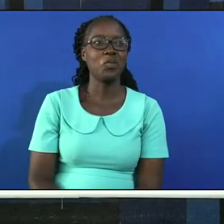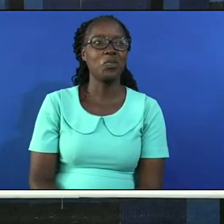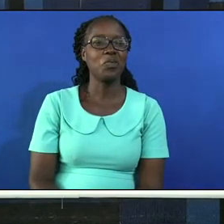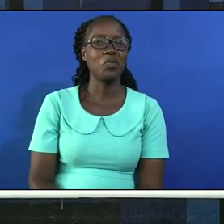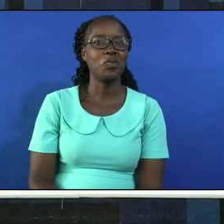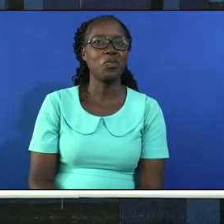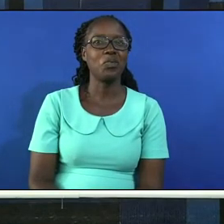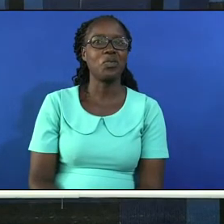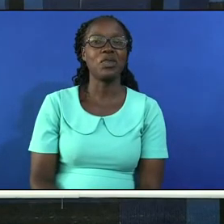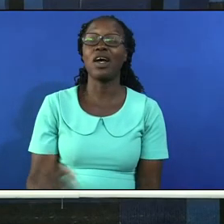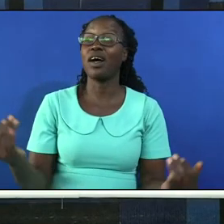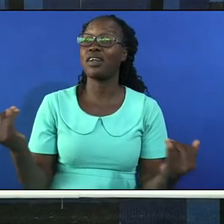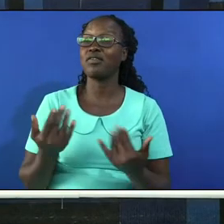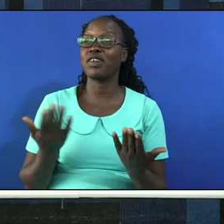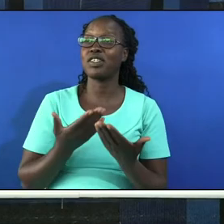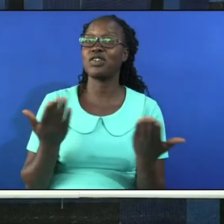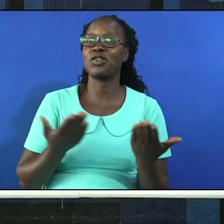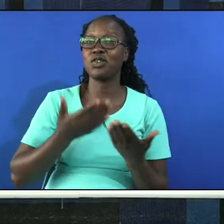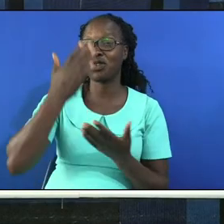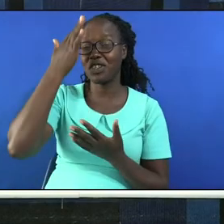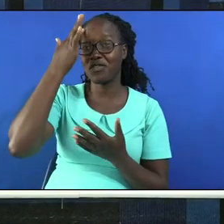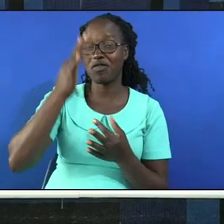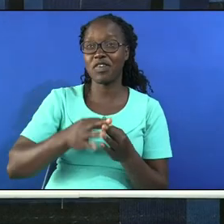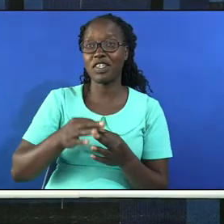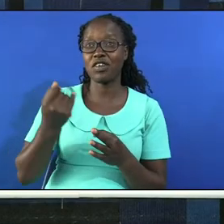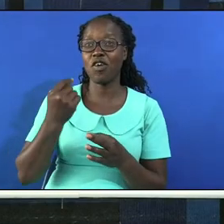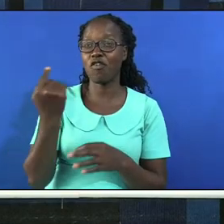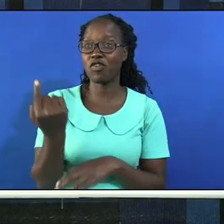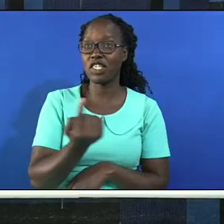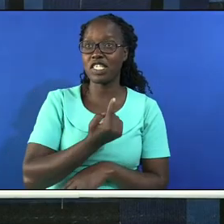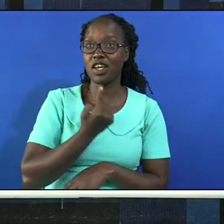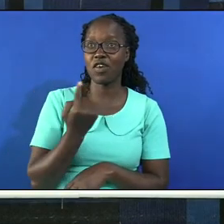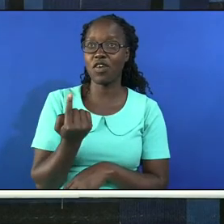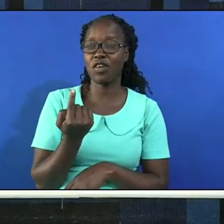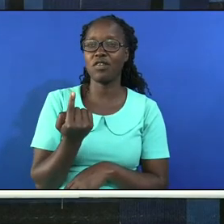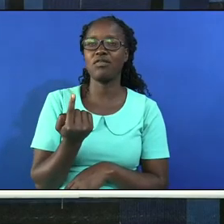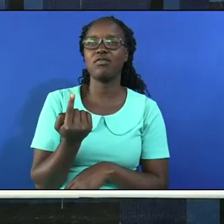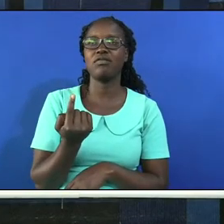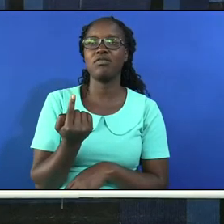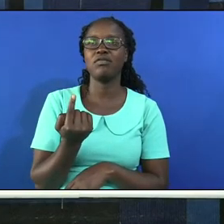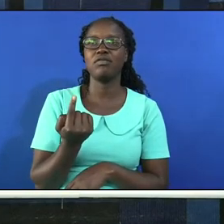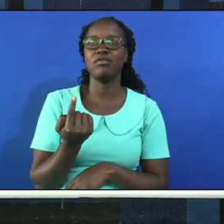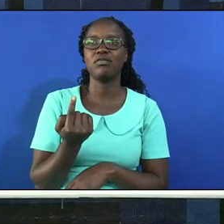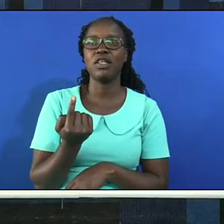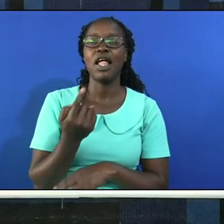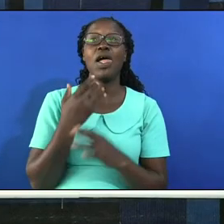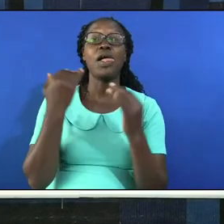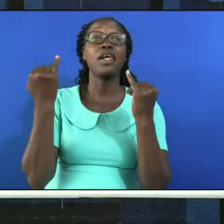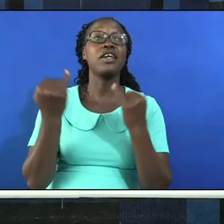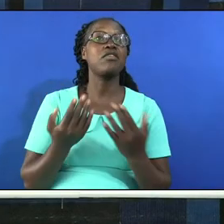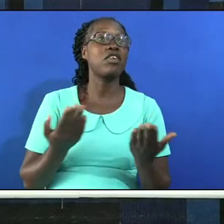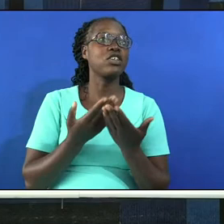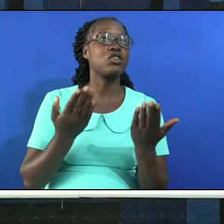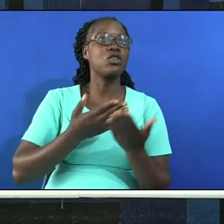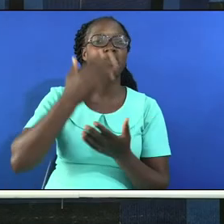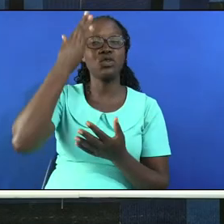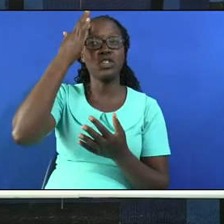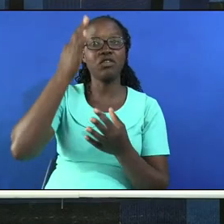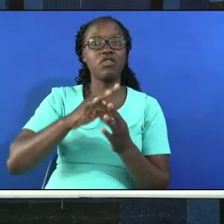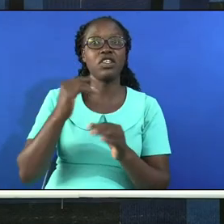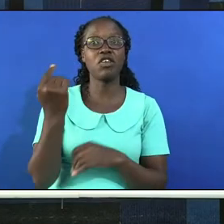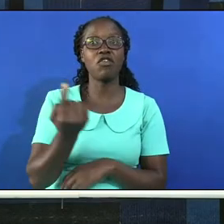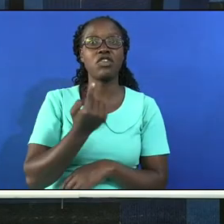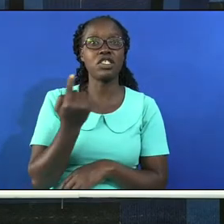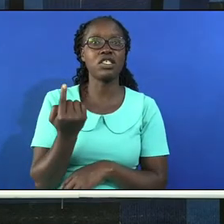I want to invite you to the faith of the single. I want to invite you to the faith of